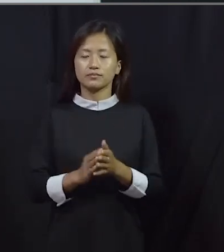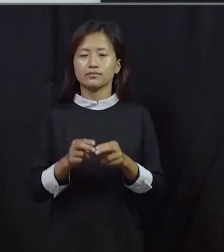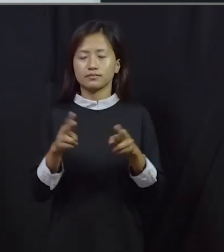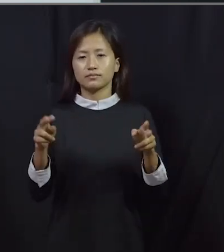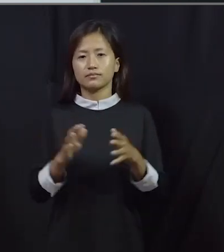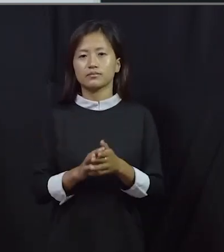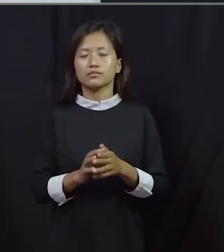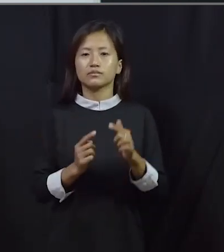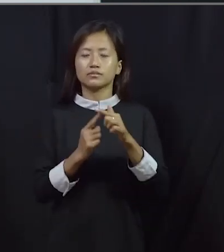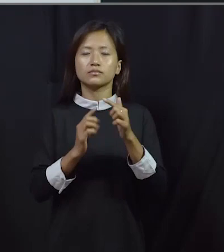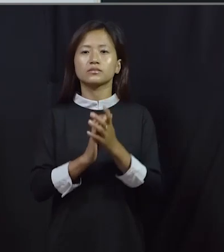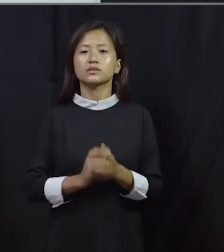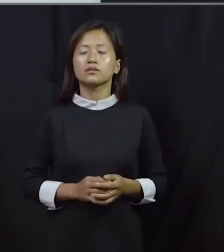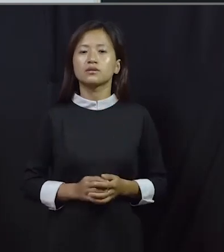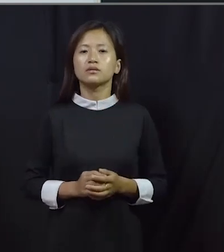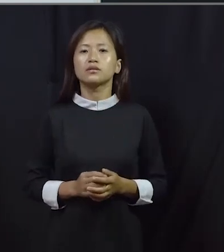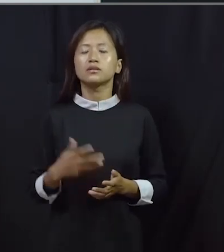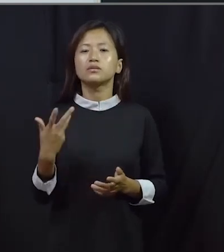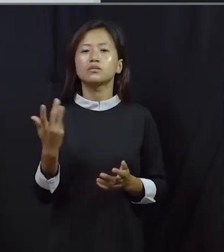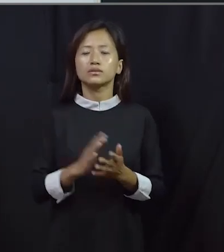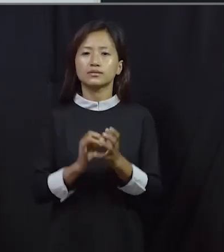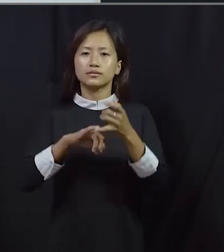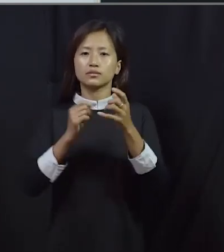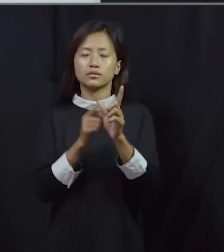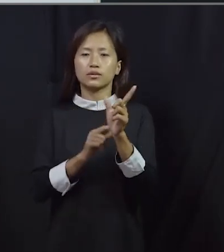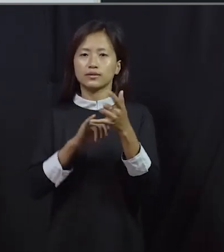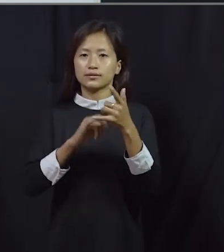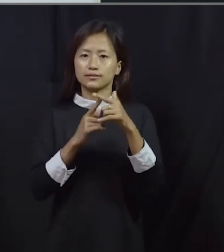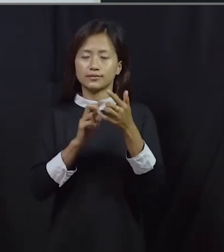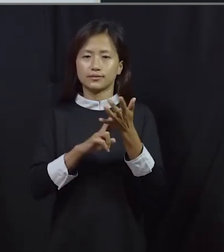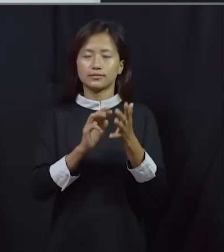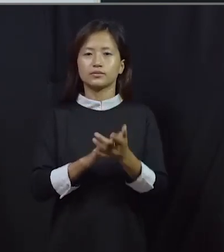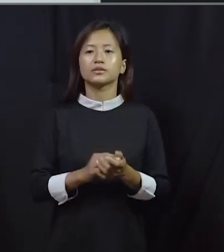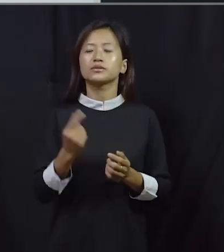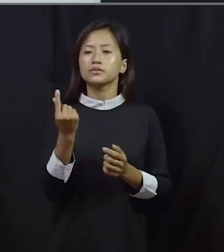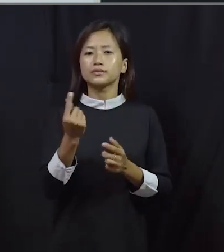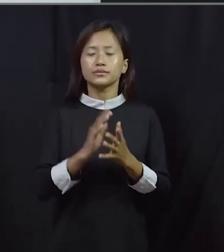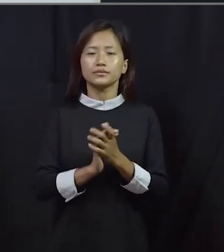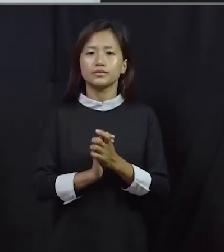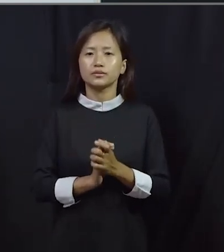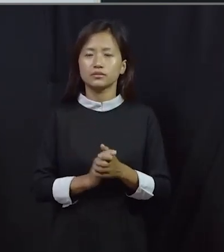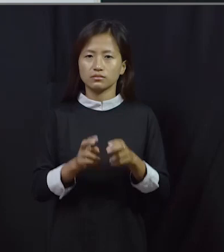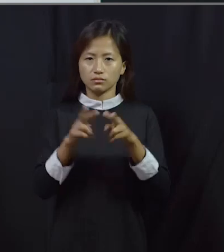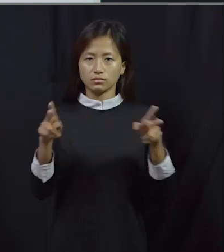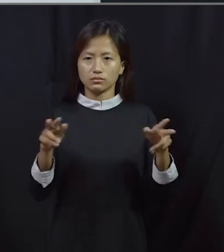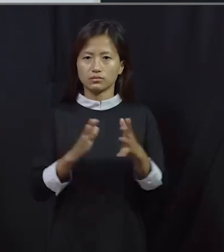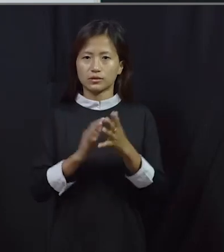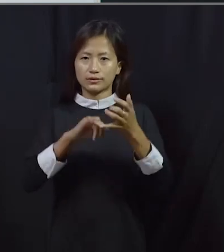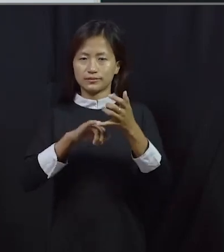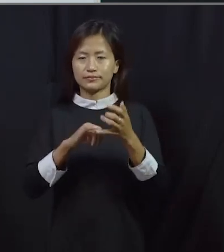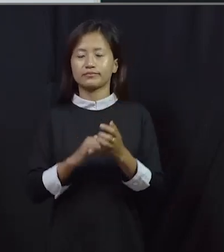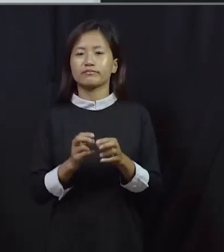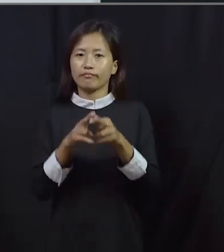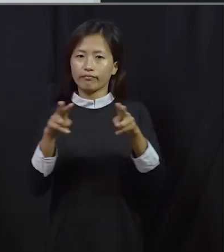topics. Okay, so now, what is the system of units, right? What is unit? There is difference, right? Unit and system of